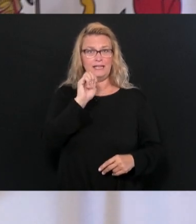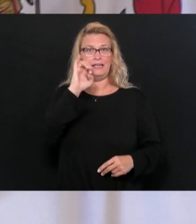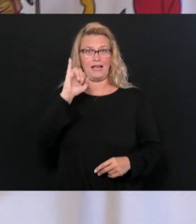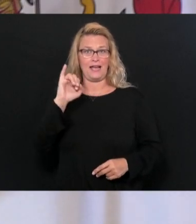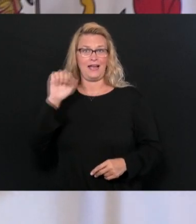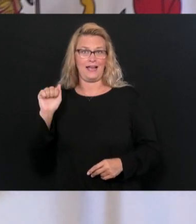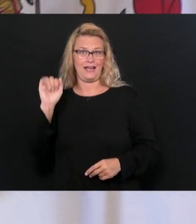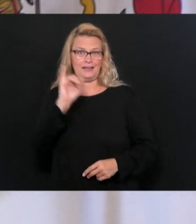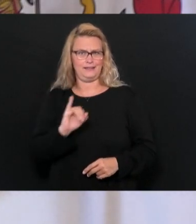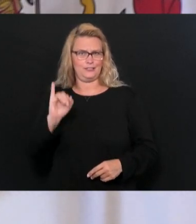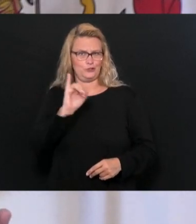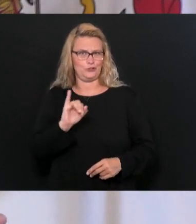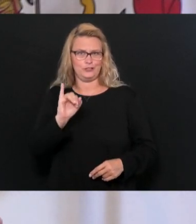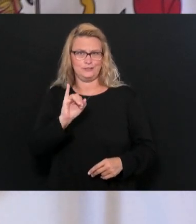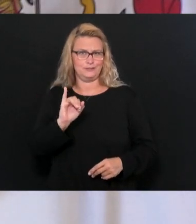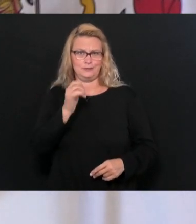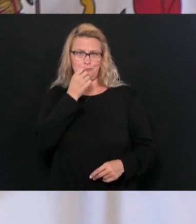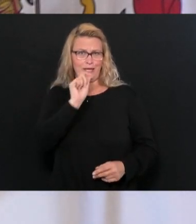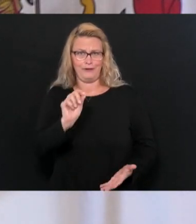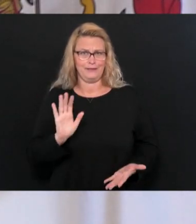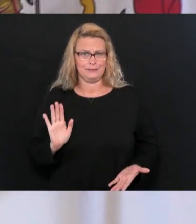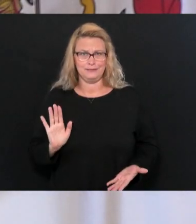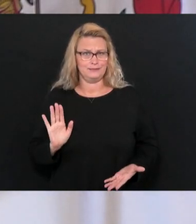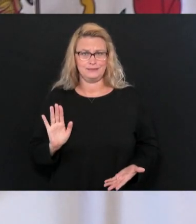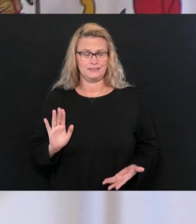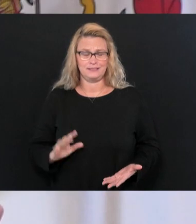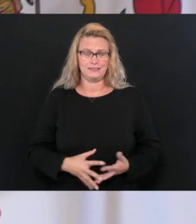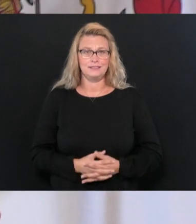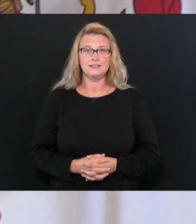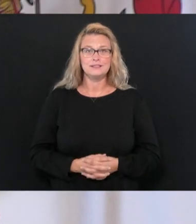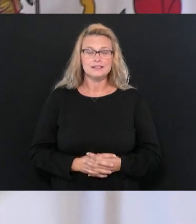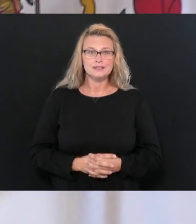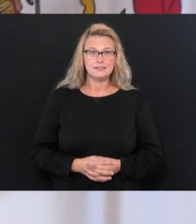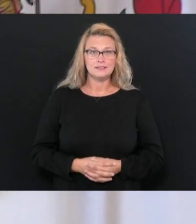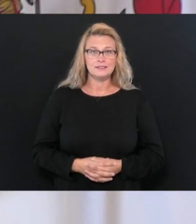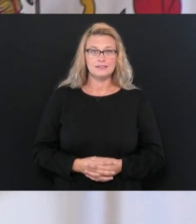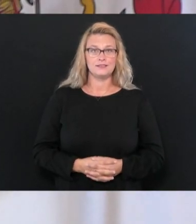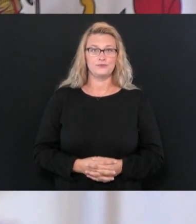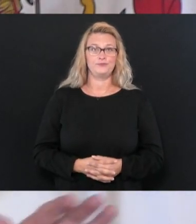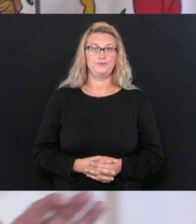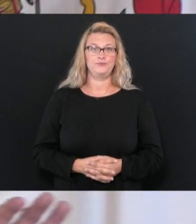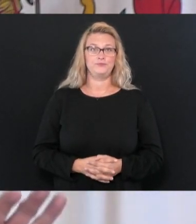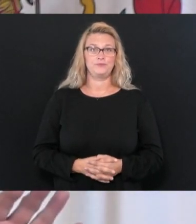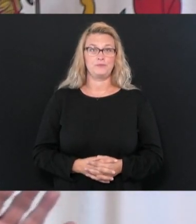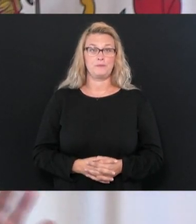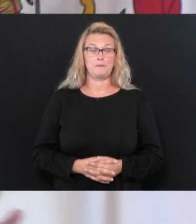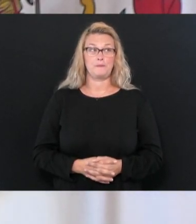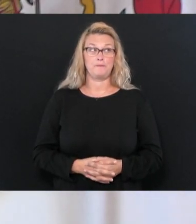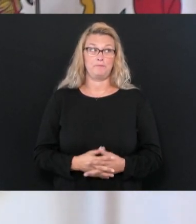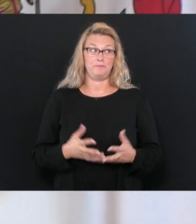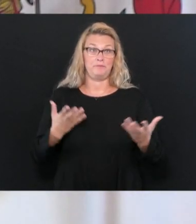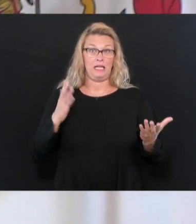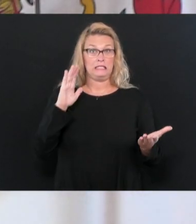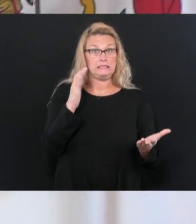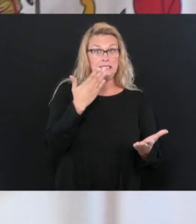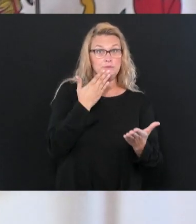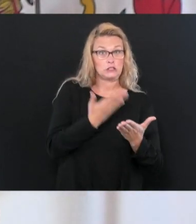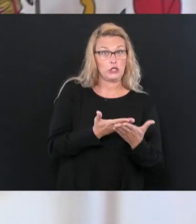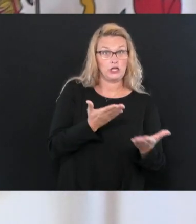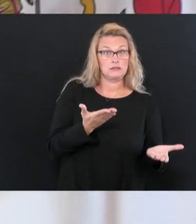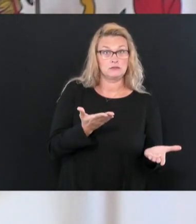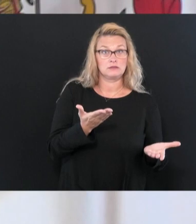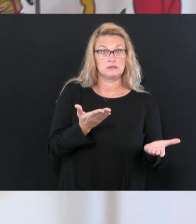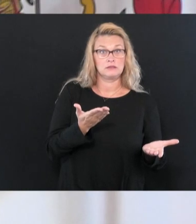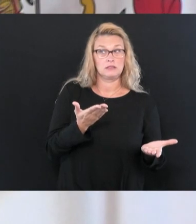premiums, period. Now, I don't know how it gets any better than that, because I don't know where in